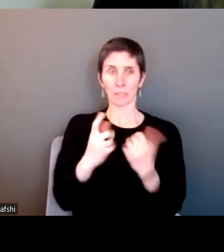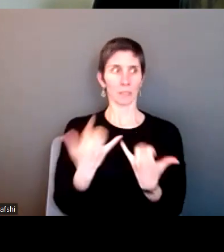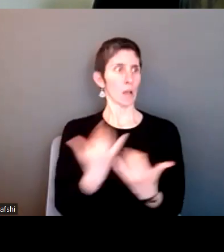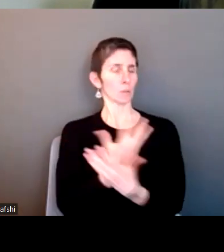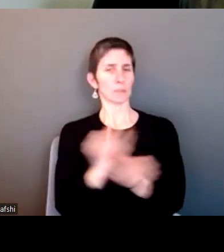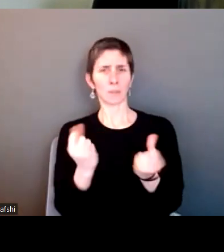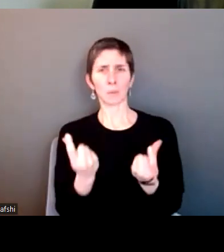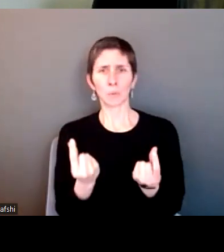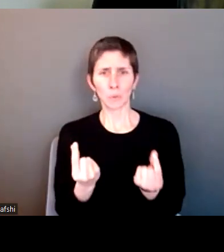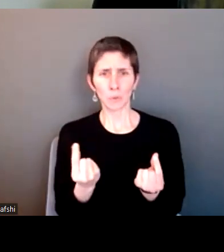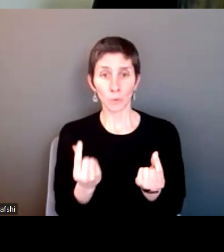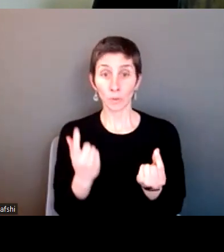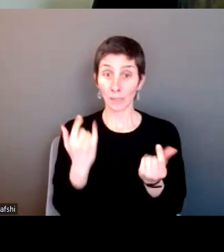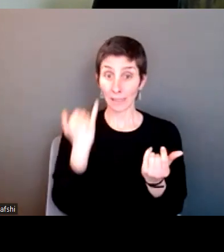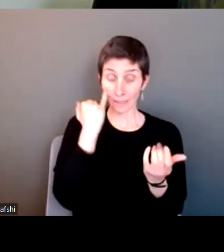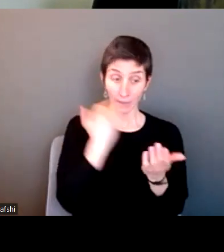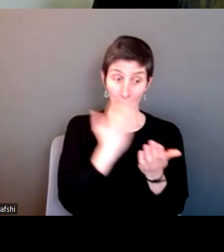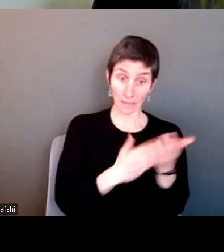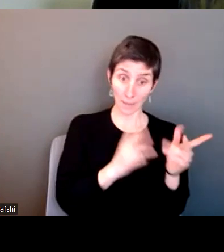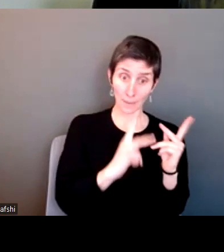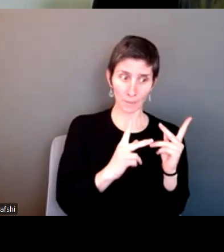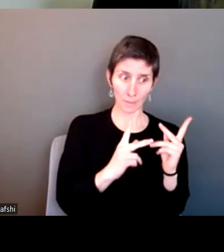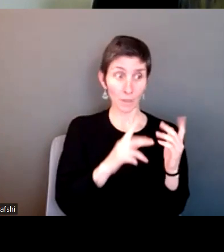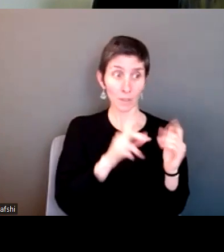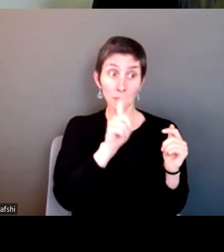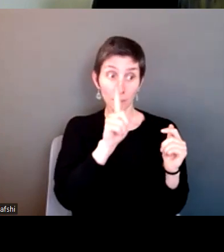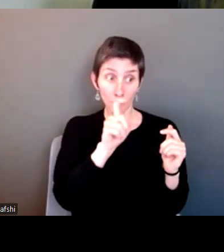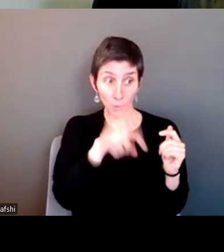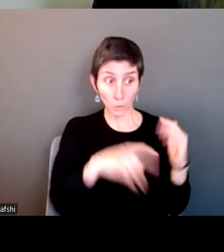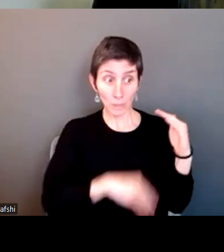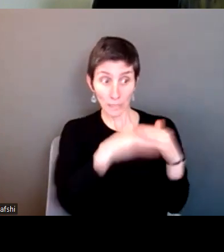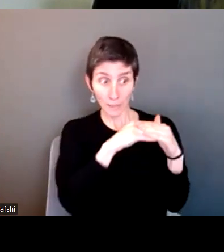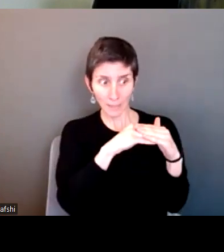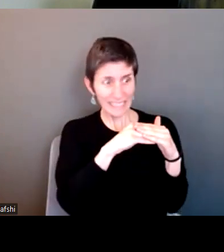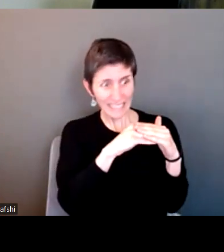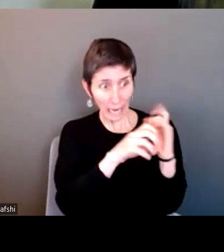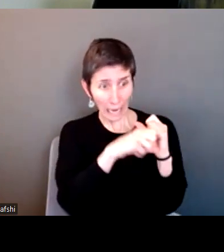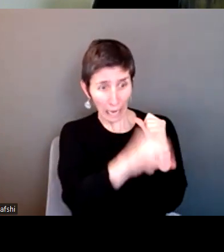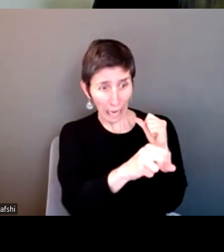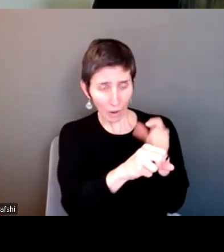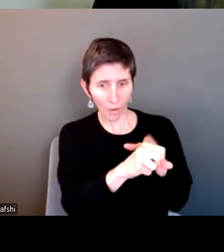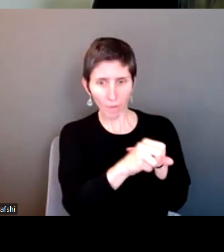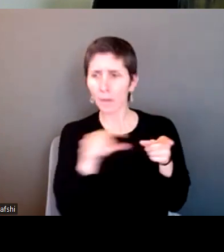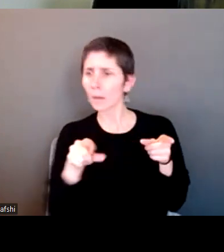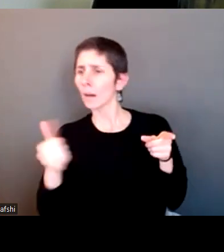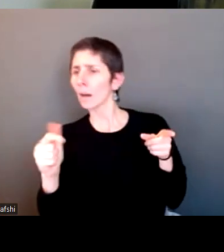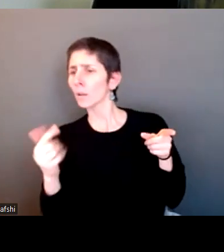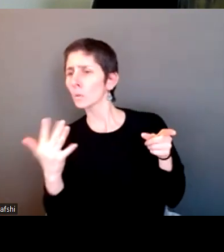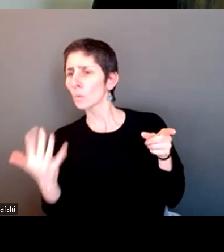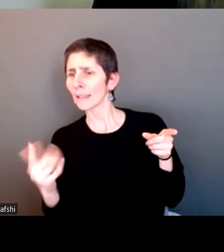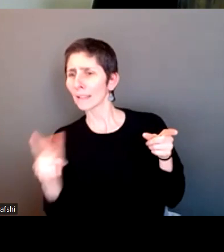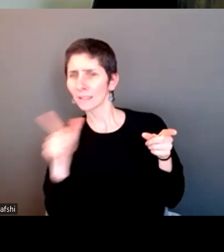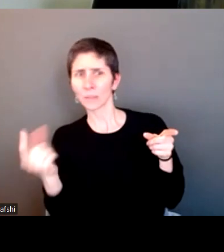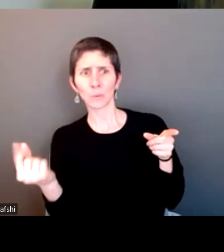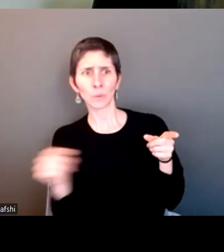you're keeping people longer, because you can't decently put them out in the streets, but they don't have housing to go to next, what happens for